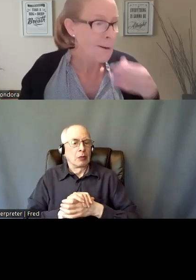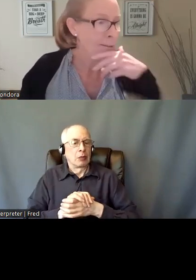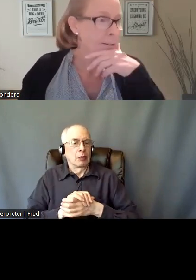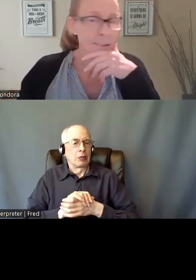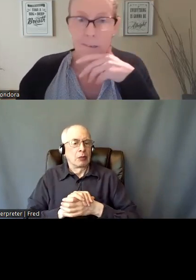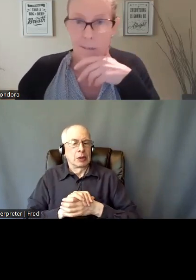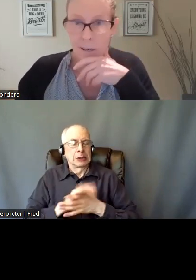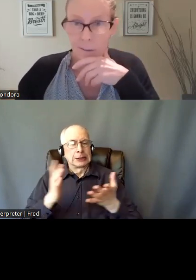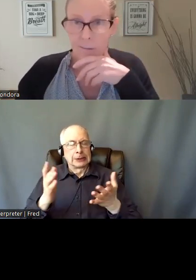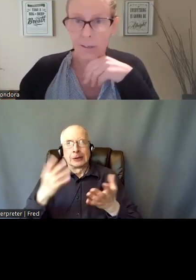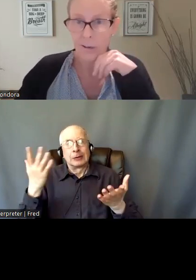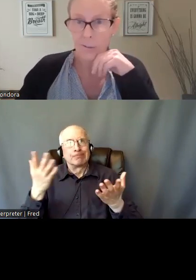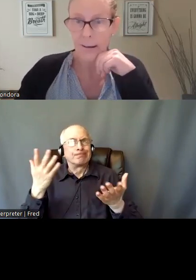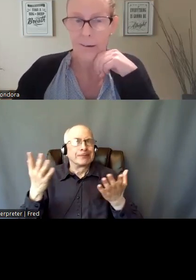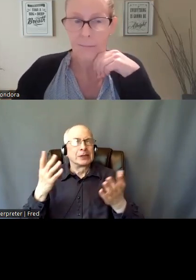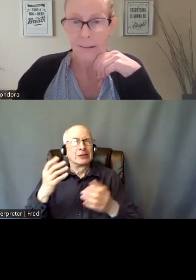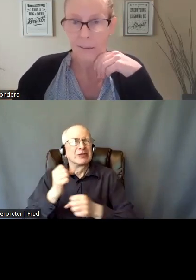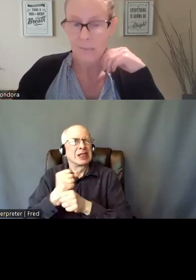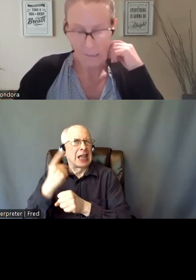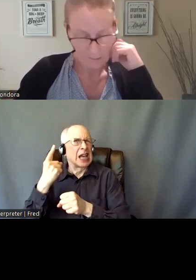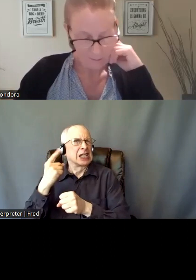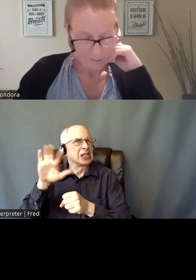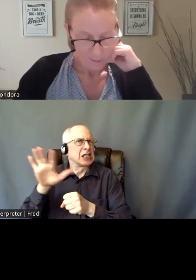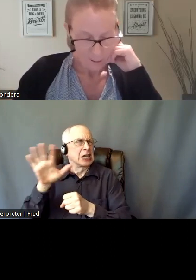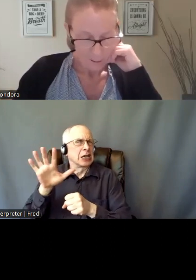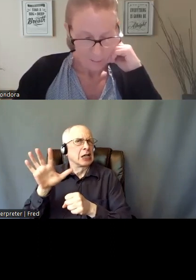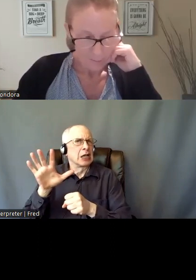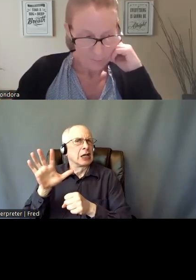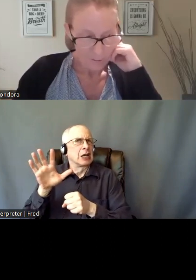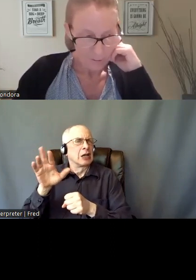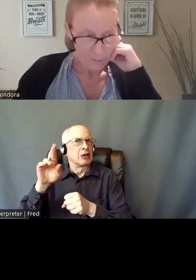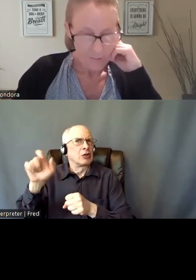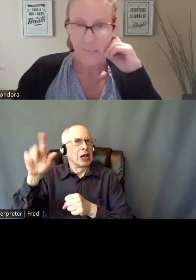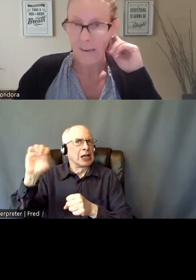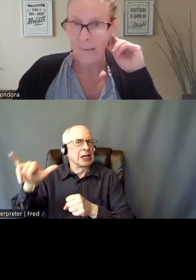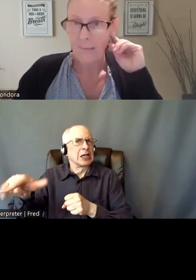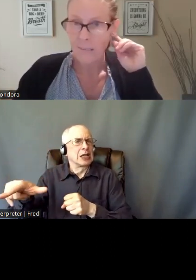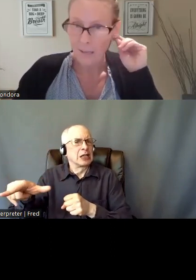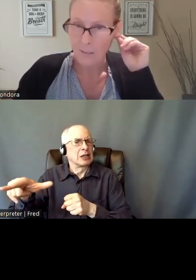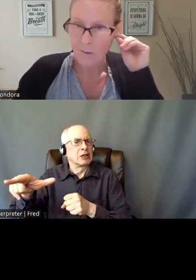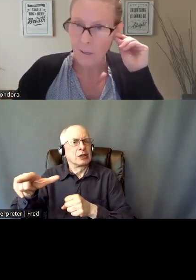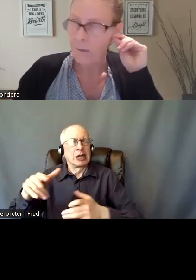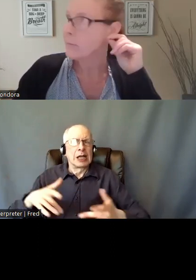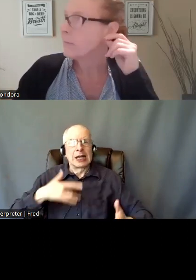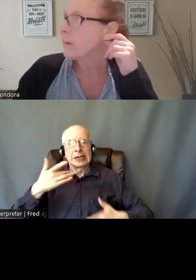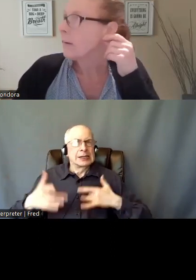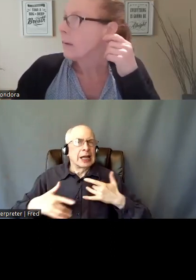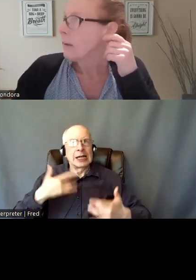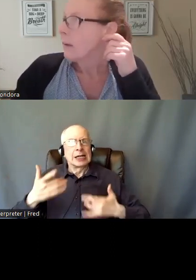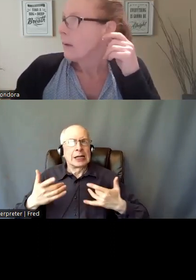gosh, about a year or so ago now, Riley was in the very exciting stage